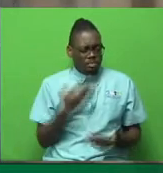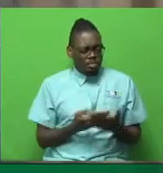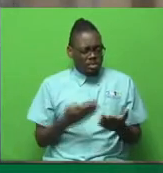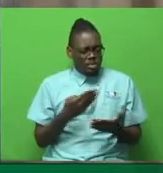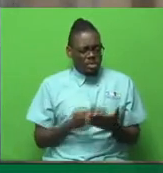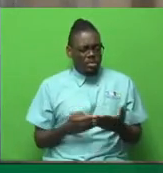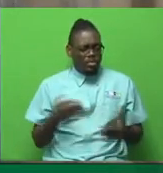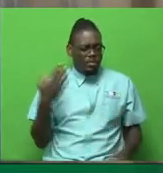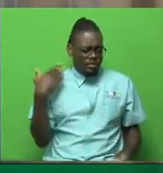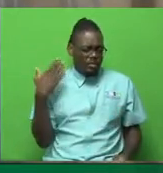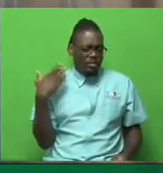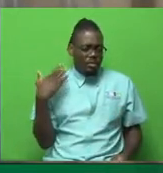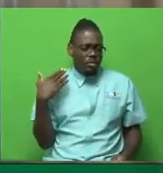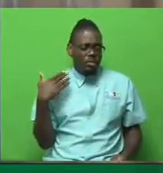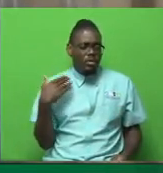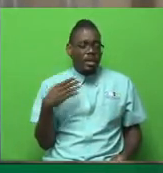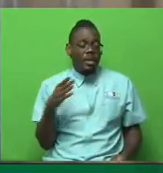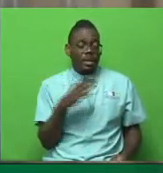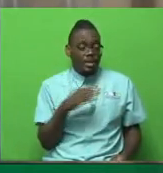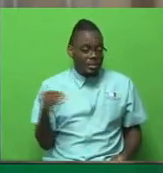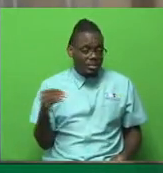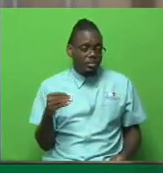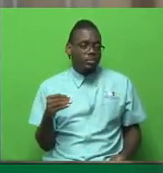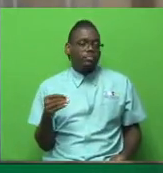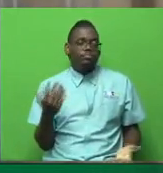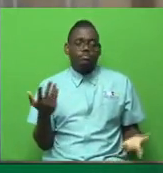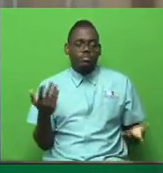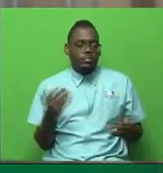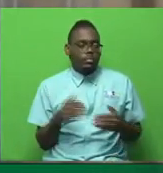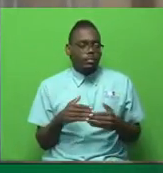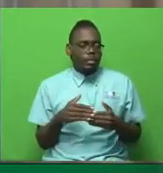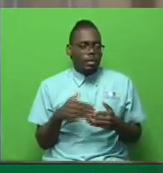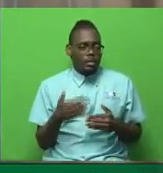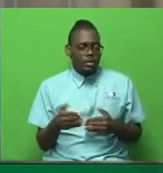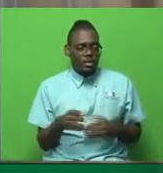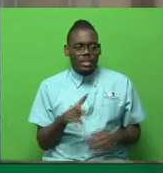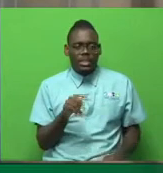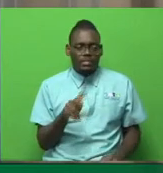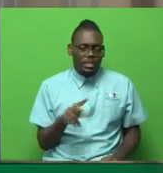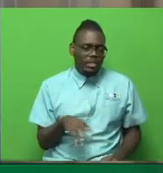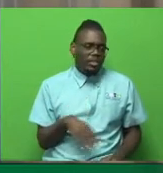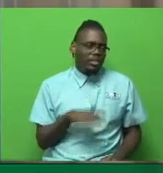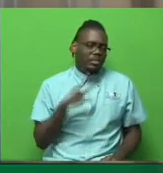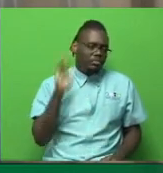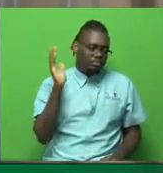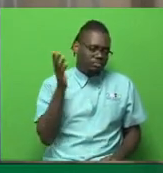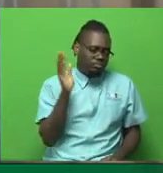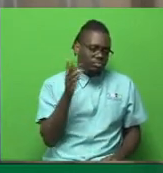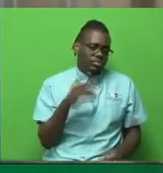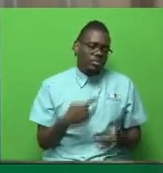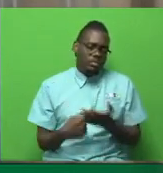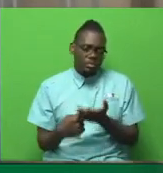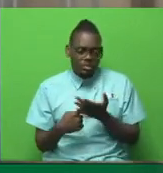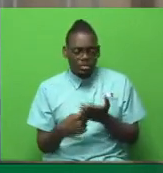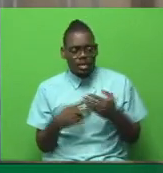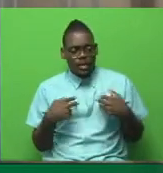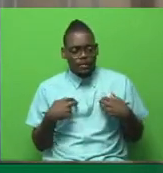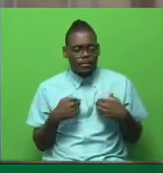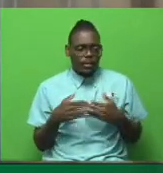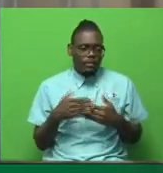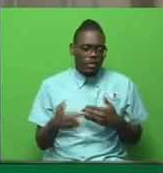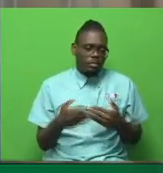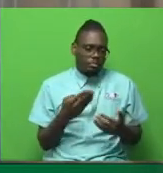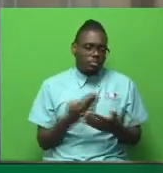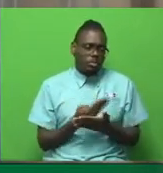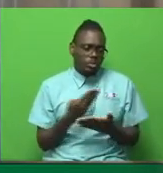derived from the IMF website and their data center in several of his pre of his uh presentations